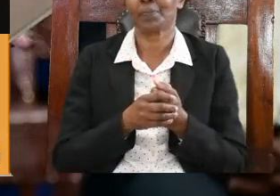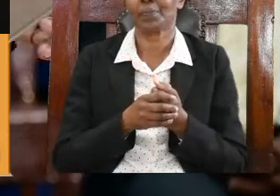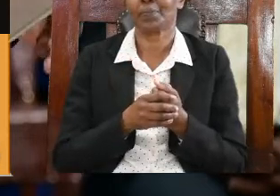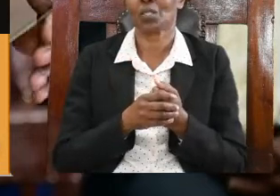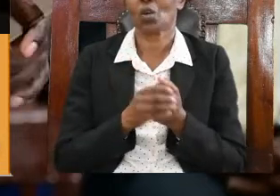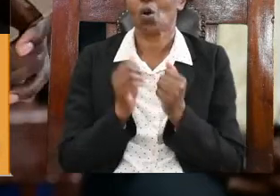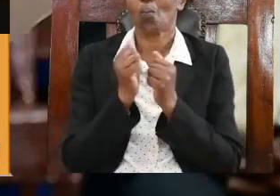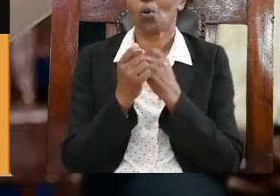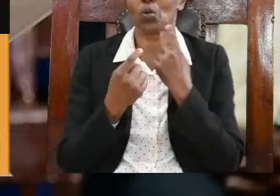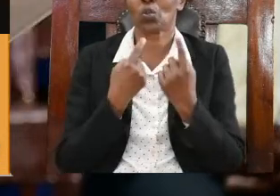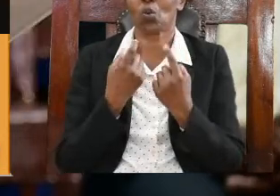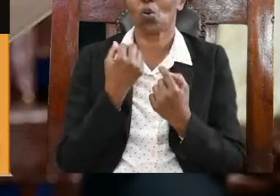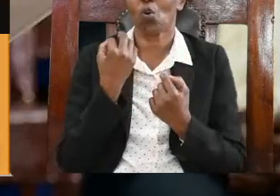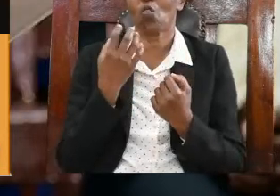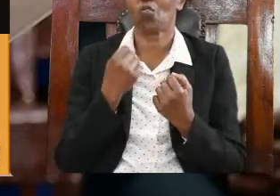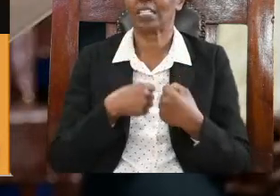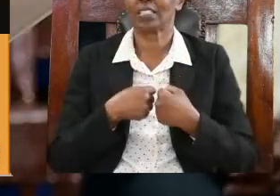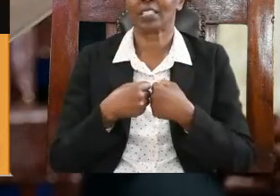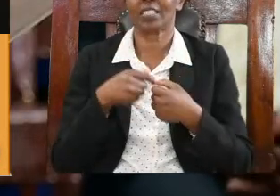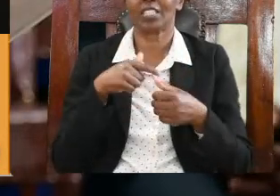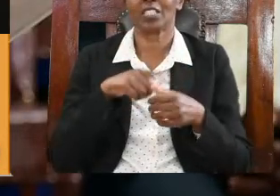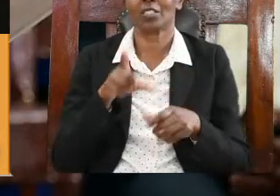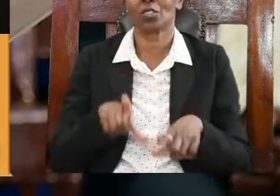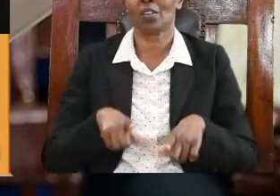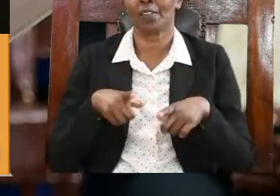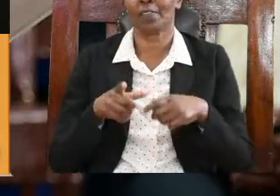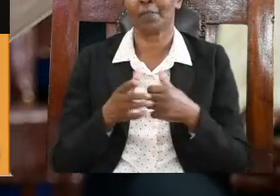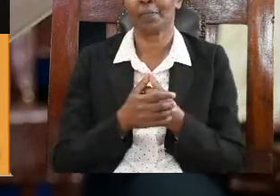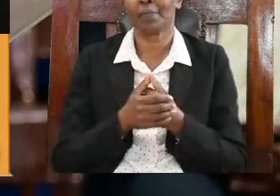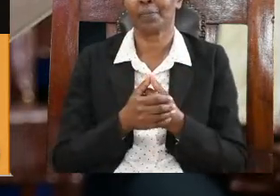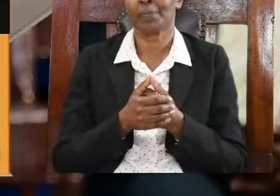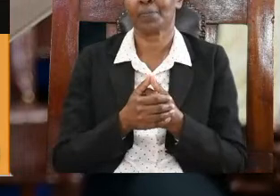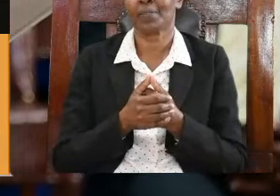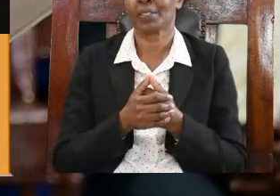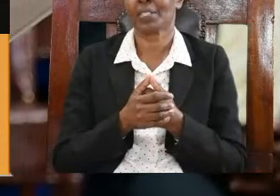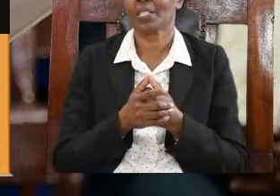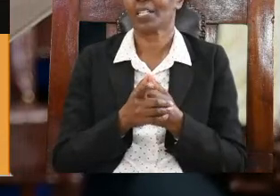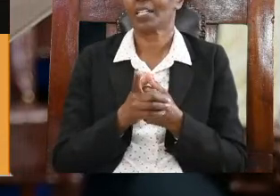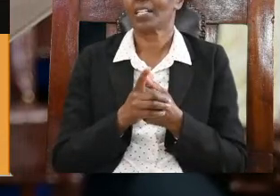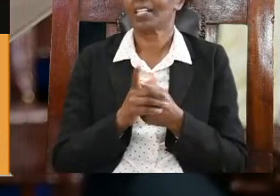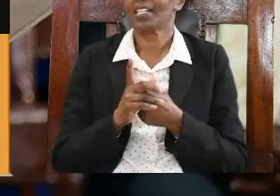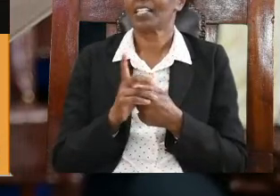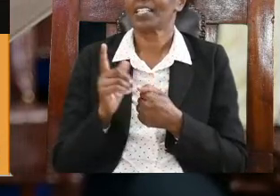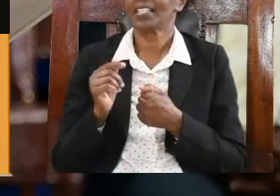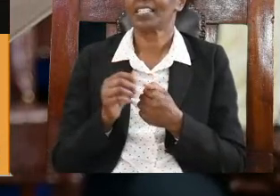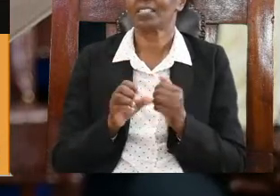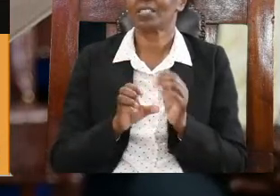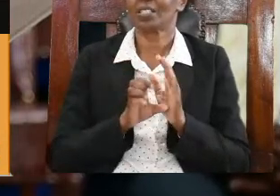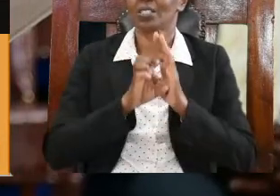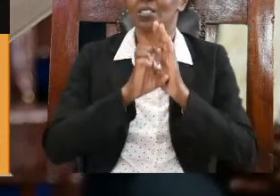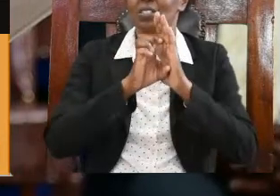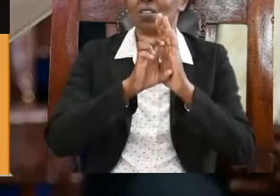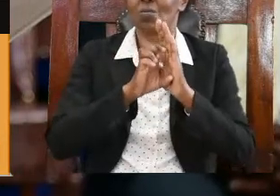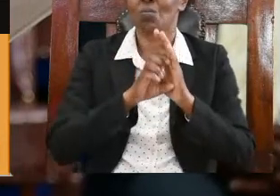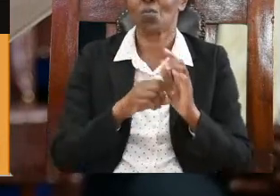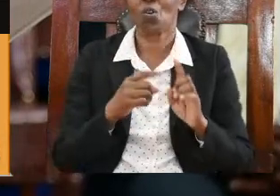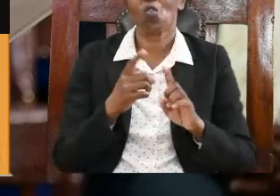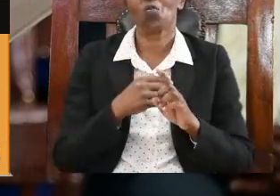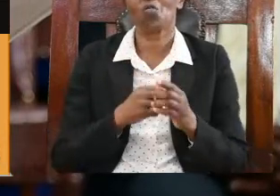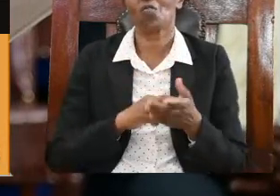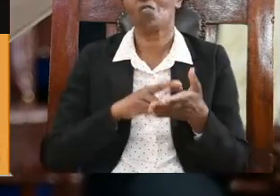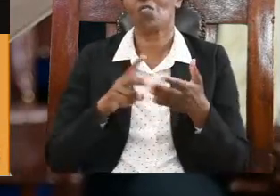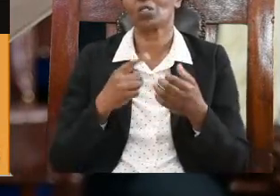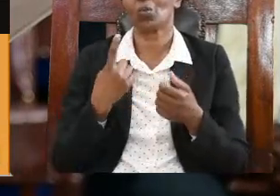Paul talks about a thorn in the flesh. And I will have it as an example, you know, for us, from verses 1 through